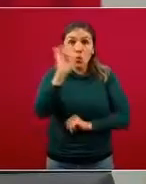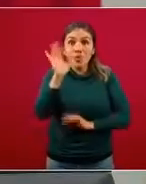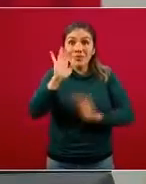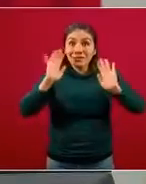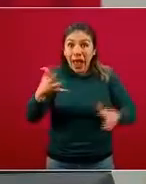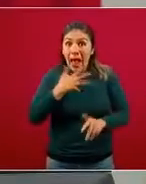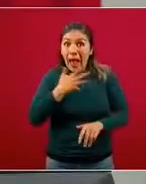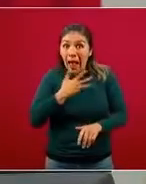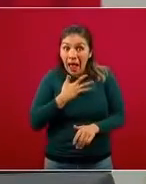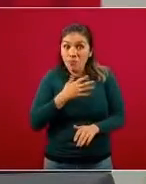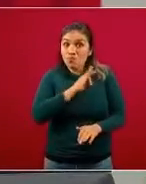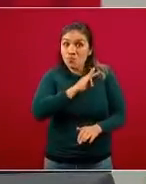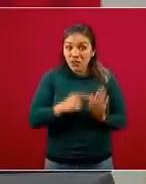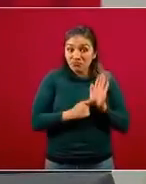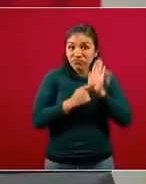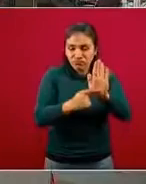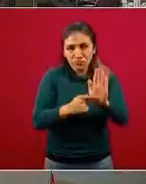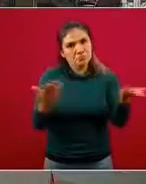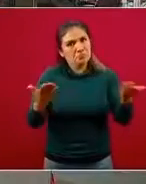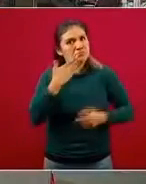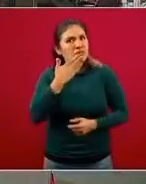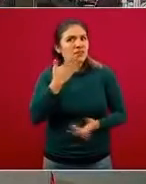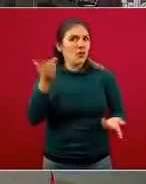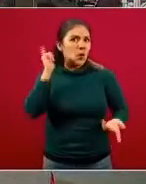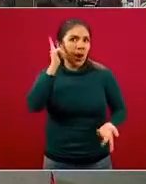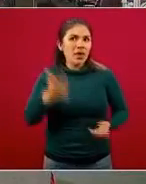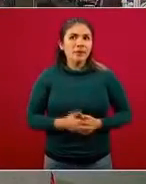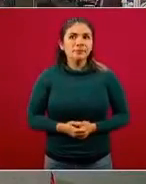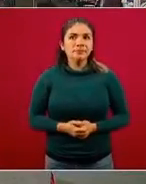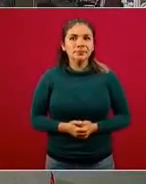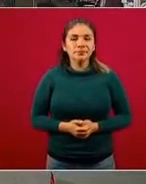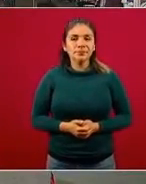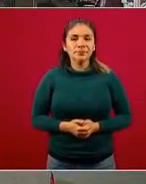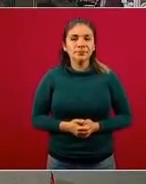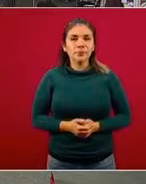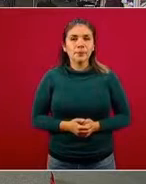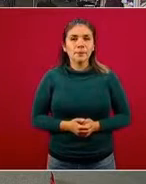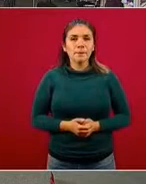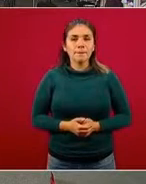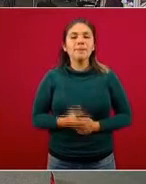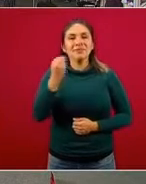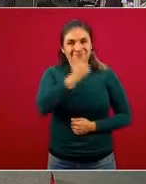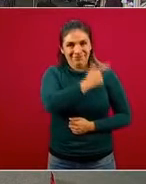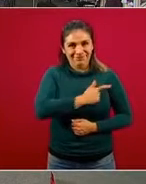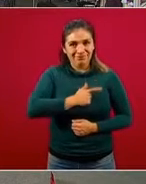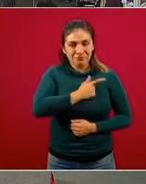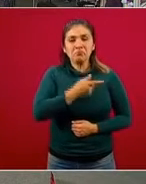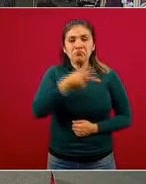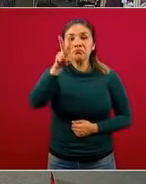many are being studied. So perhaps this could be a treatment, and that would be great. Dr. Alumia?